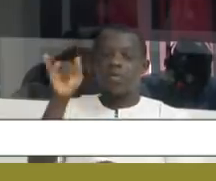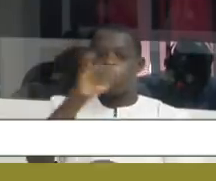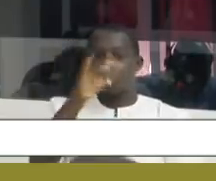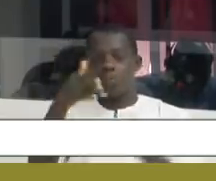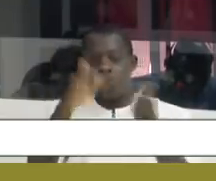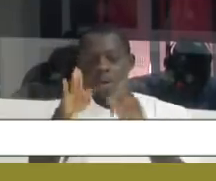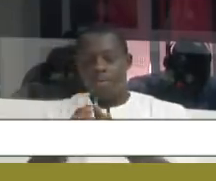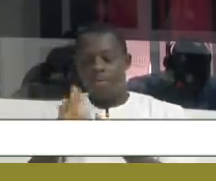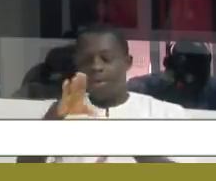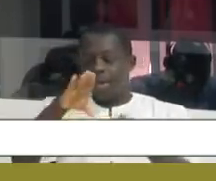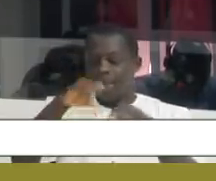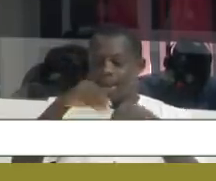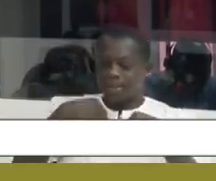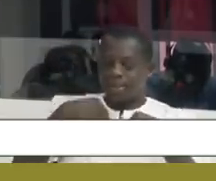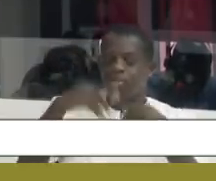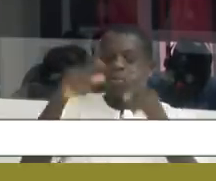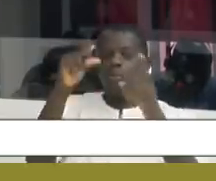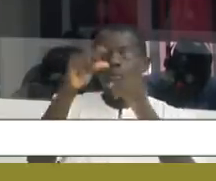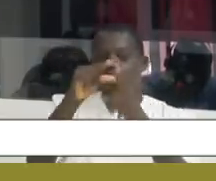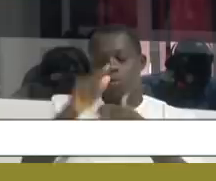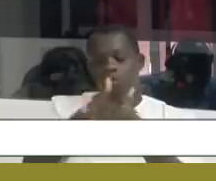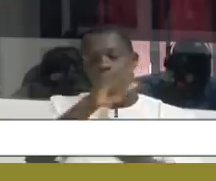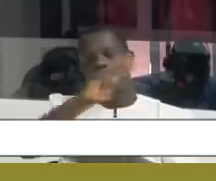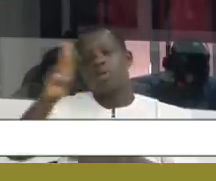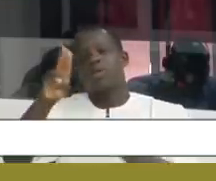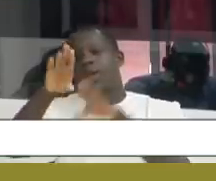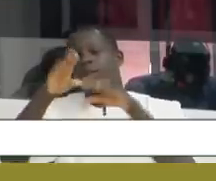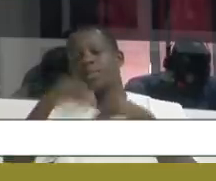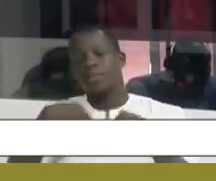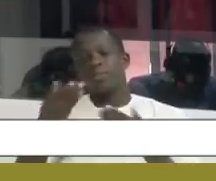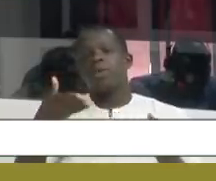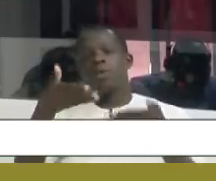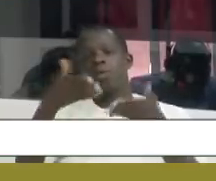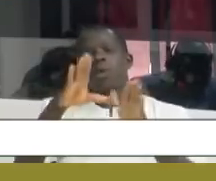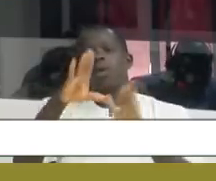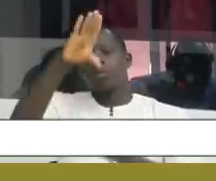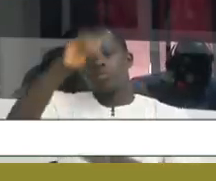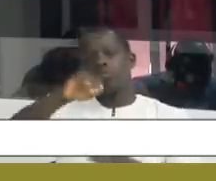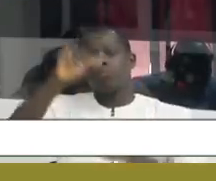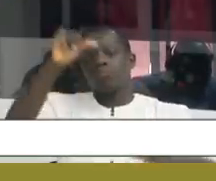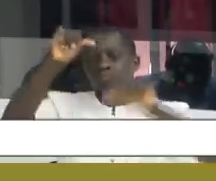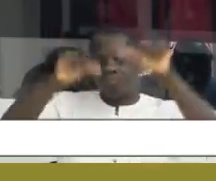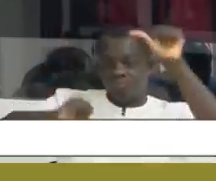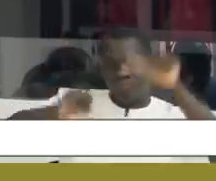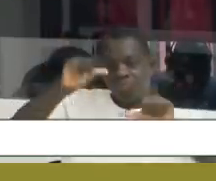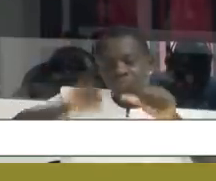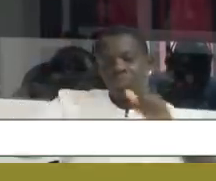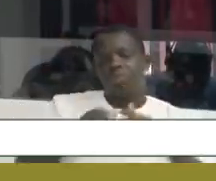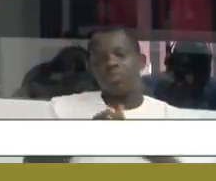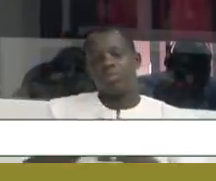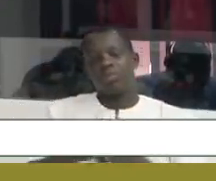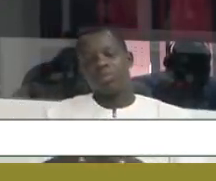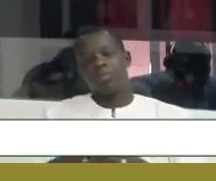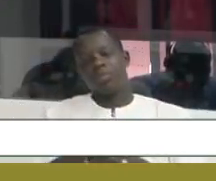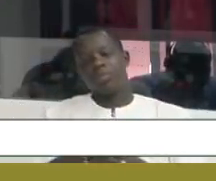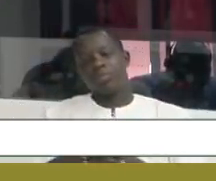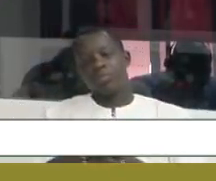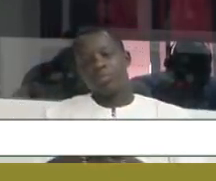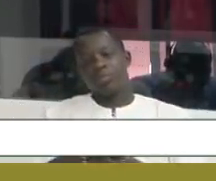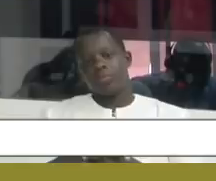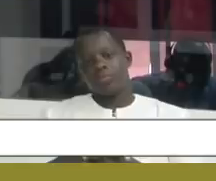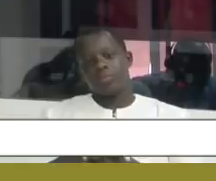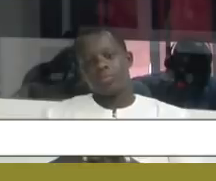either accept the proposition or you deny it. That's the way to conduct a cross-examination, isn't it? What I want to know